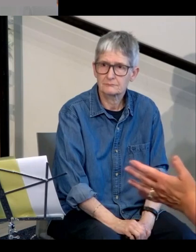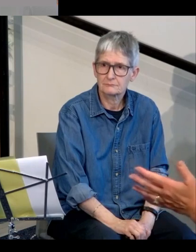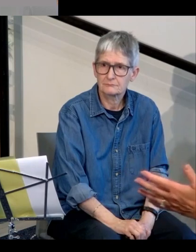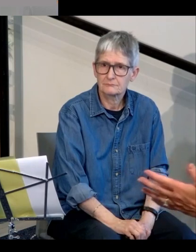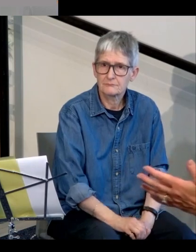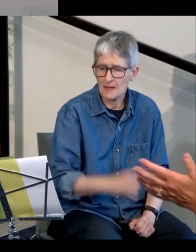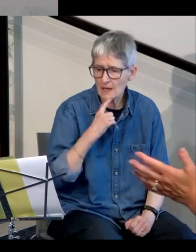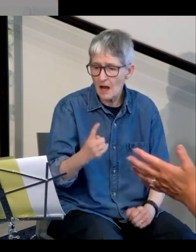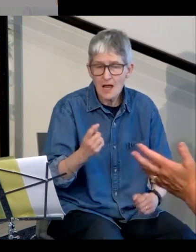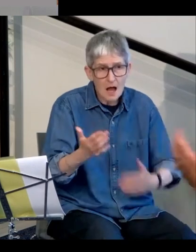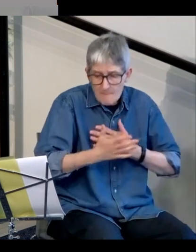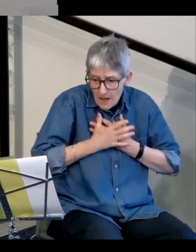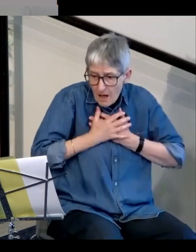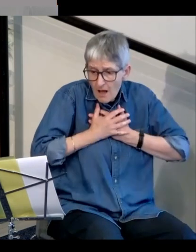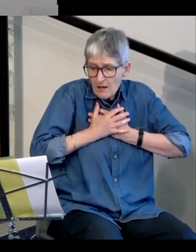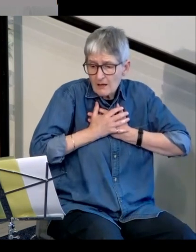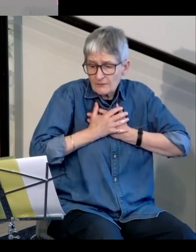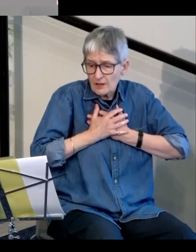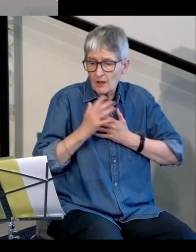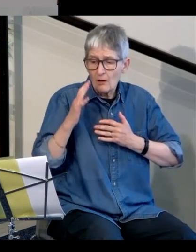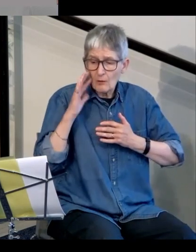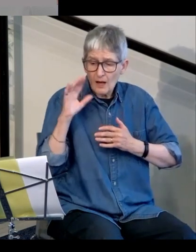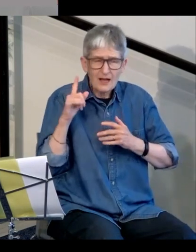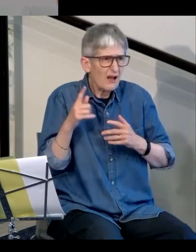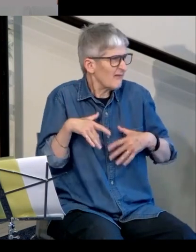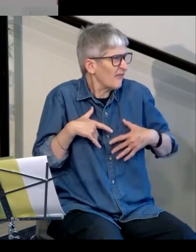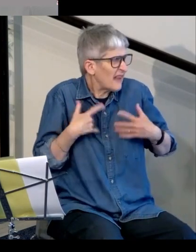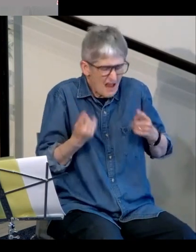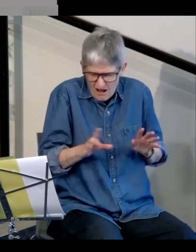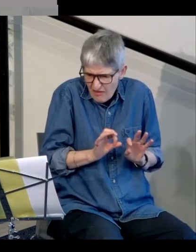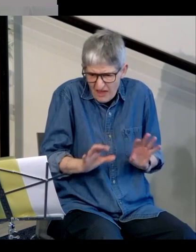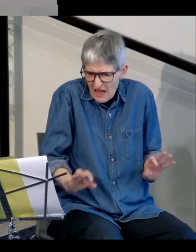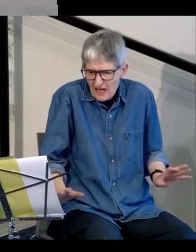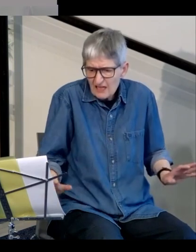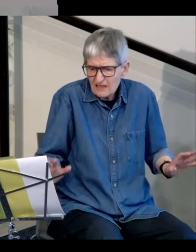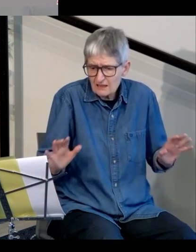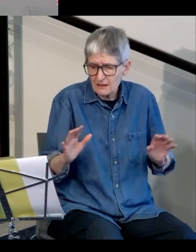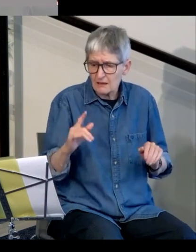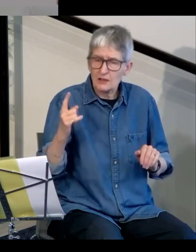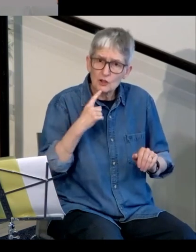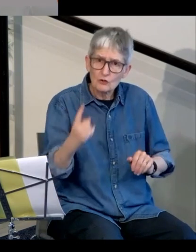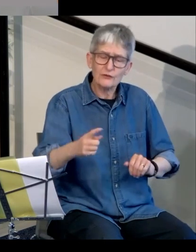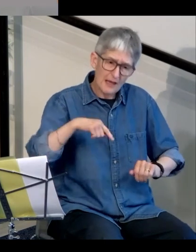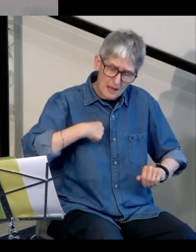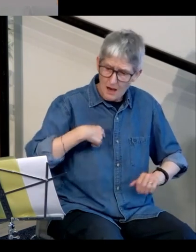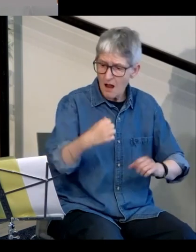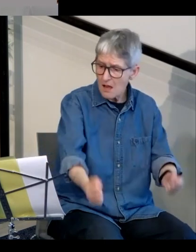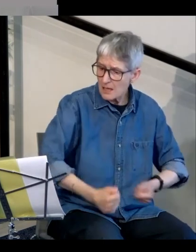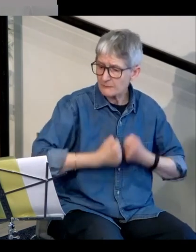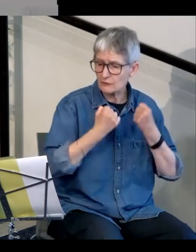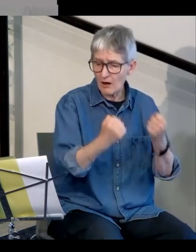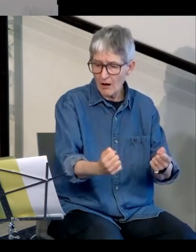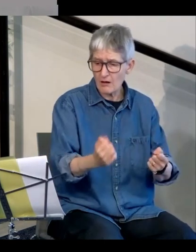For you say I'm loved, I can't feel a thing. You say